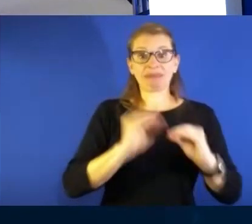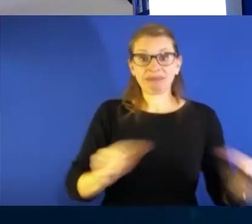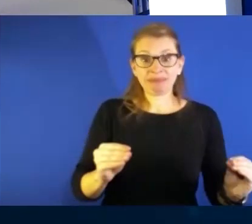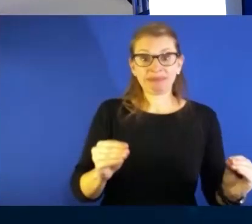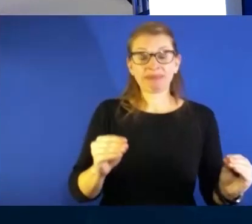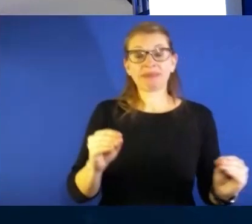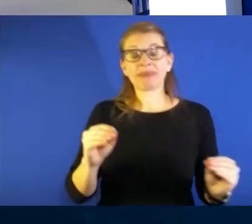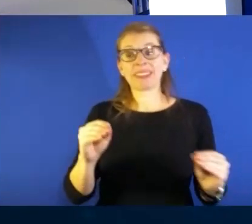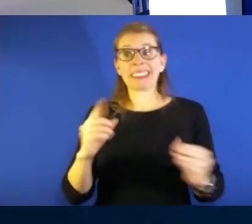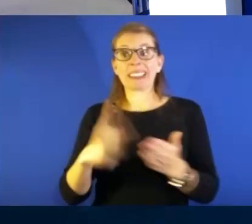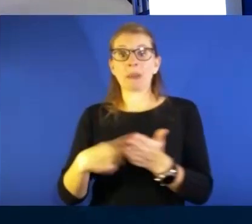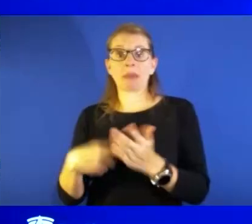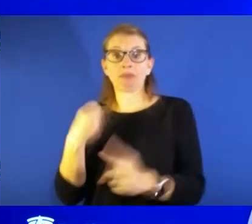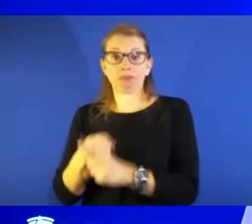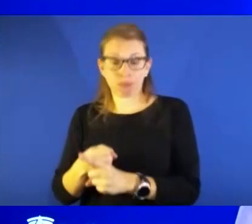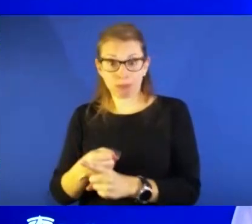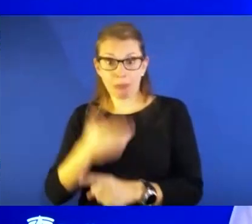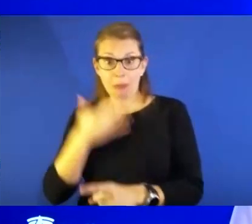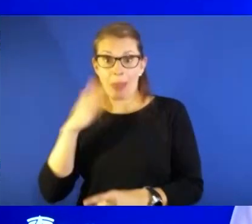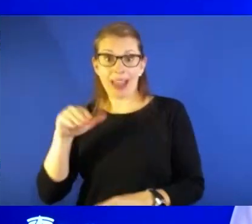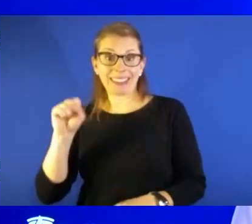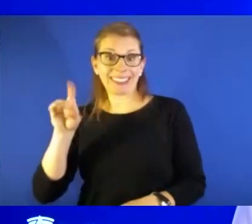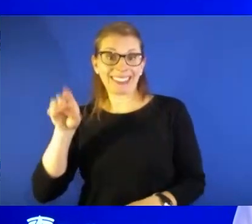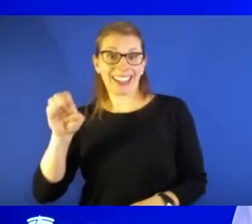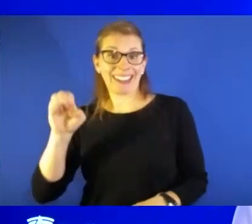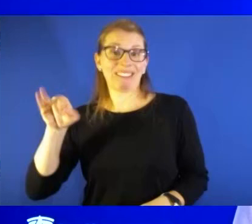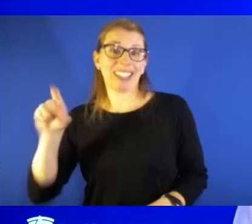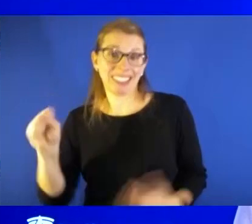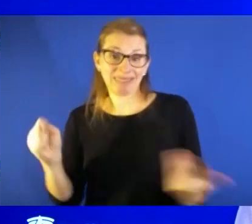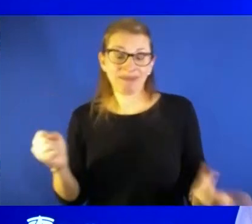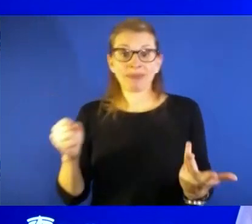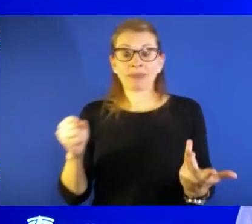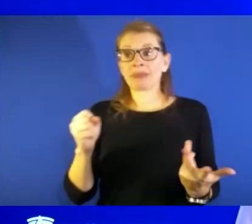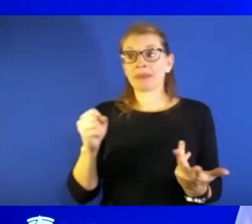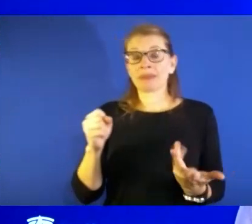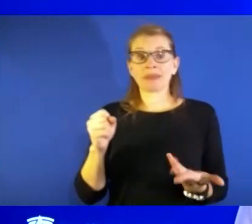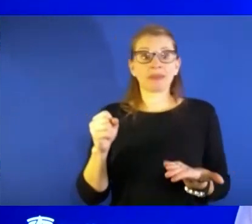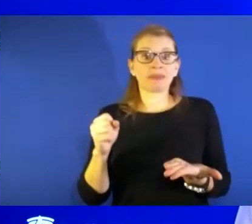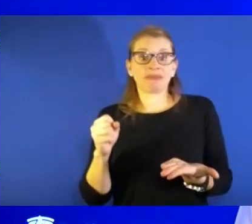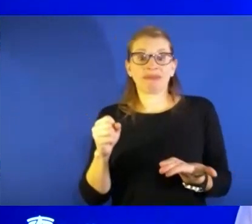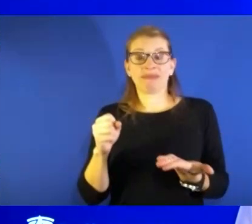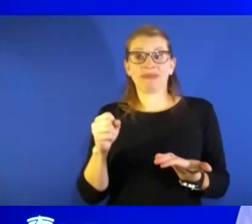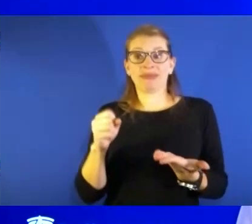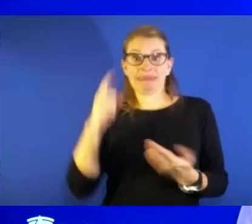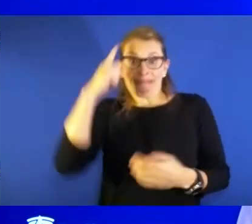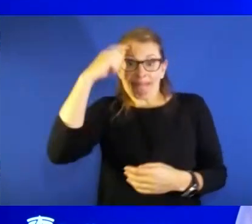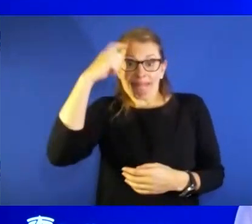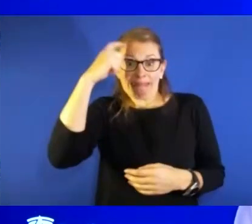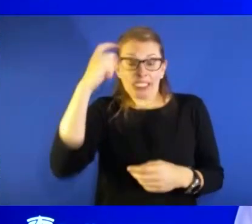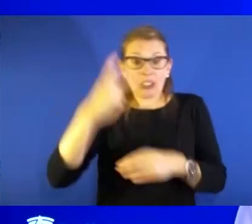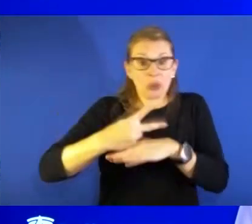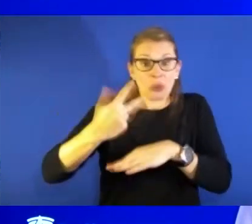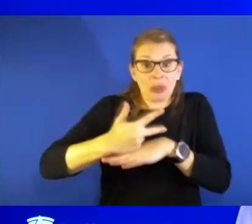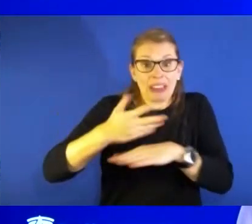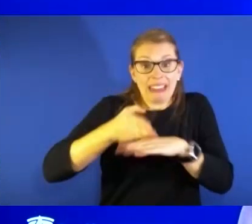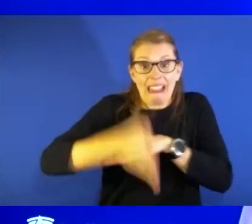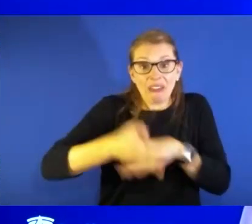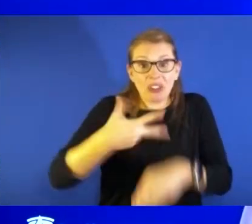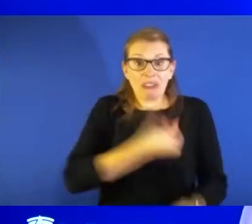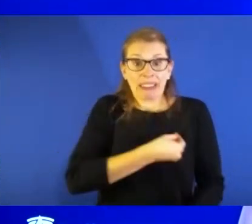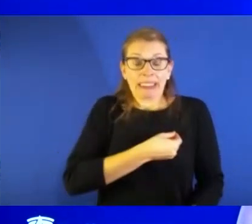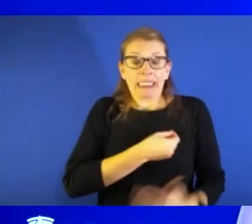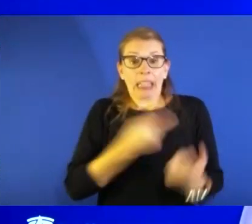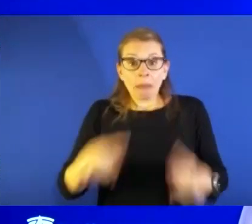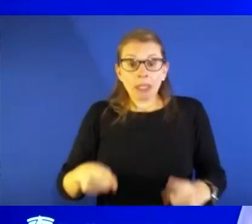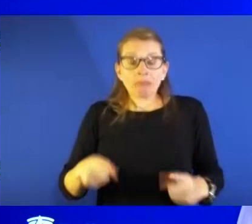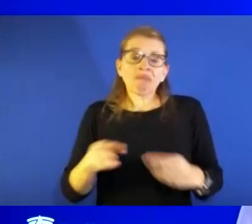untoward conclusions from that, especially, again, are we talking within that 2 or 3 days after you got the vaccine? I really think